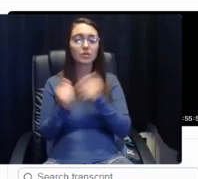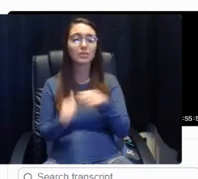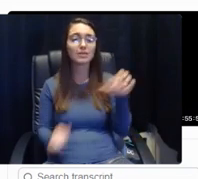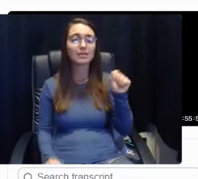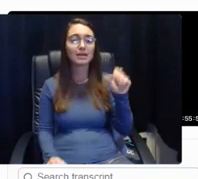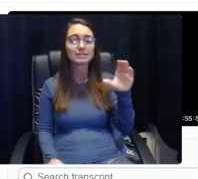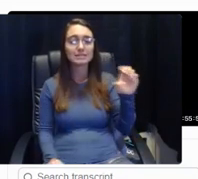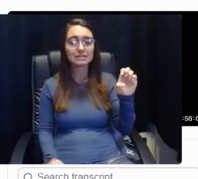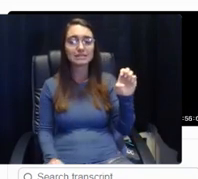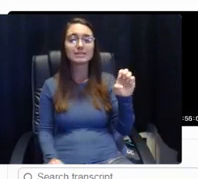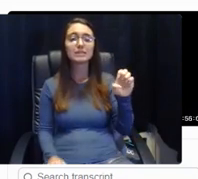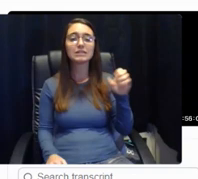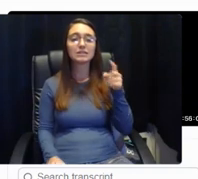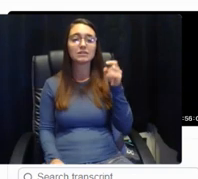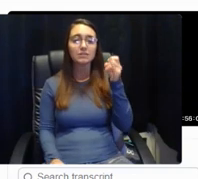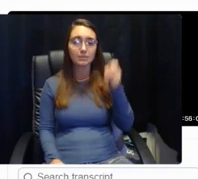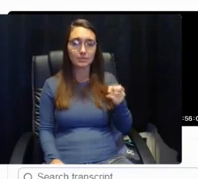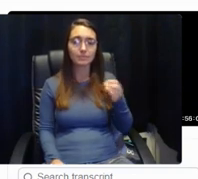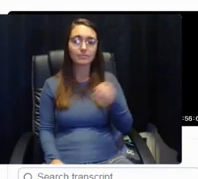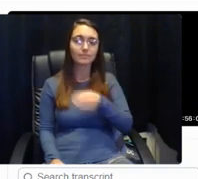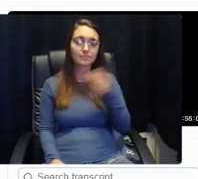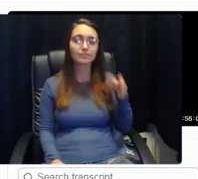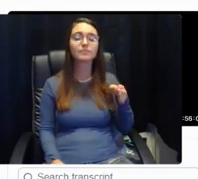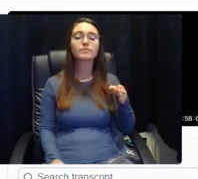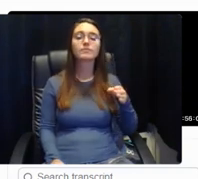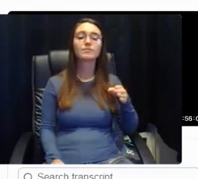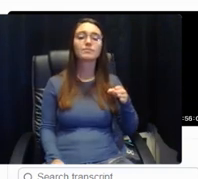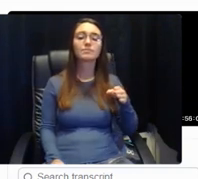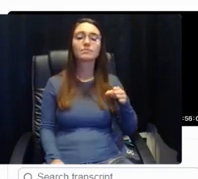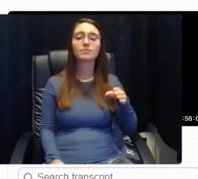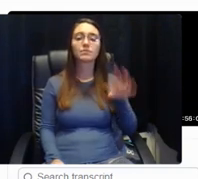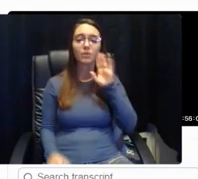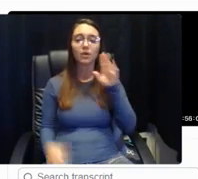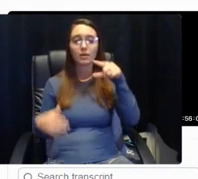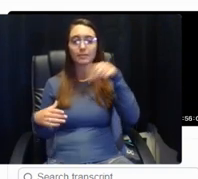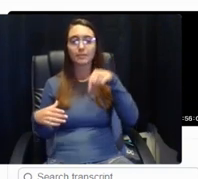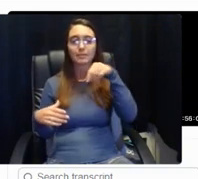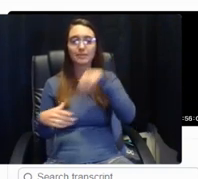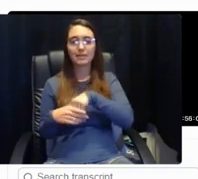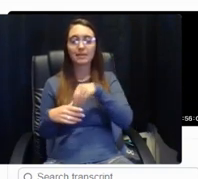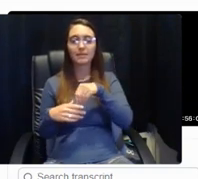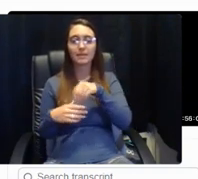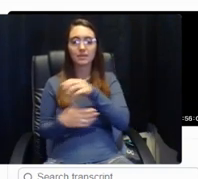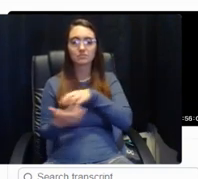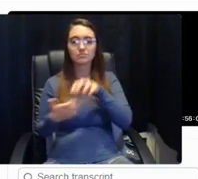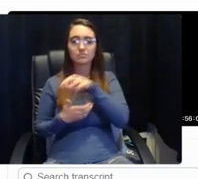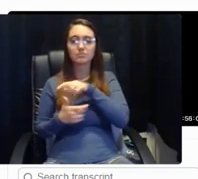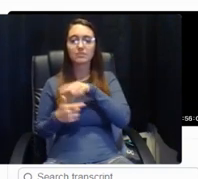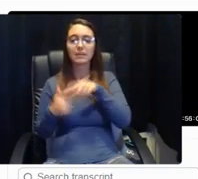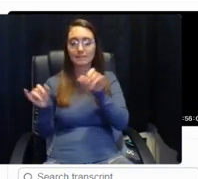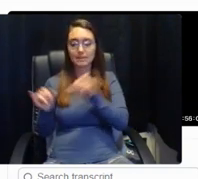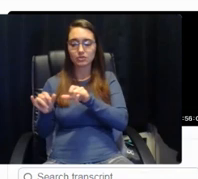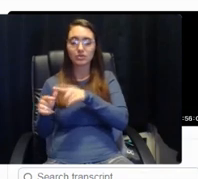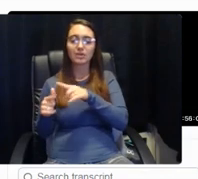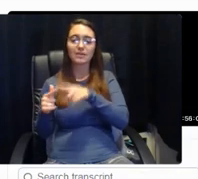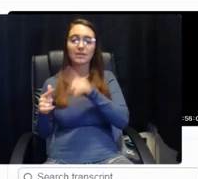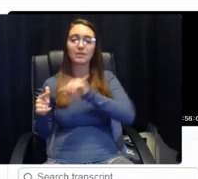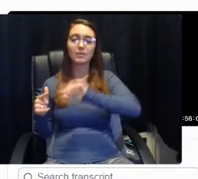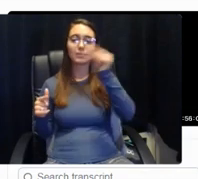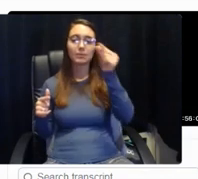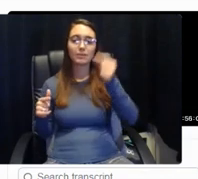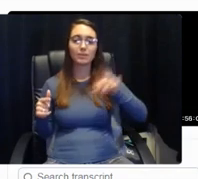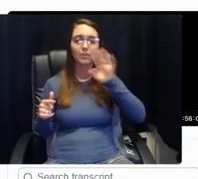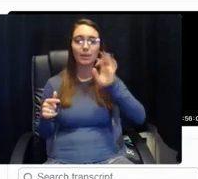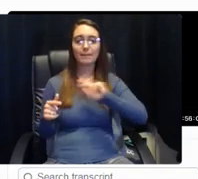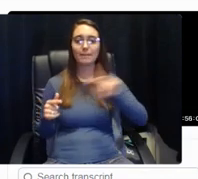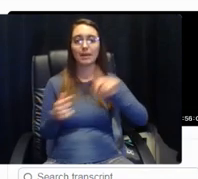SCE, and then you go into the solution, SCE, go into the solution, measure what we have, and then come back to platinum here. And